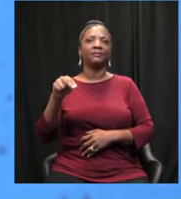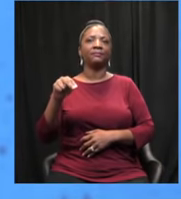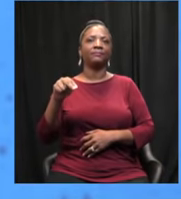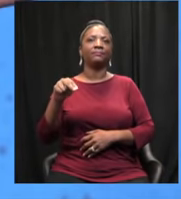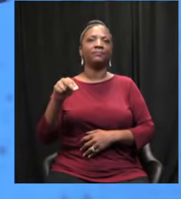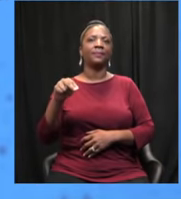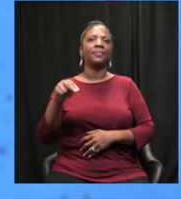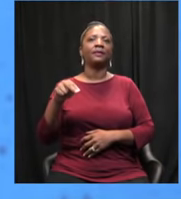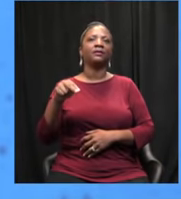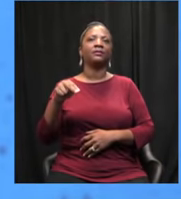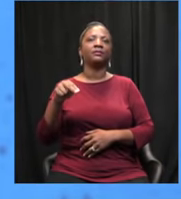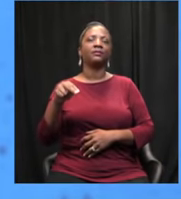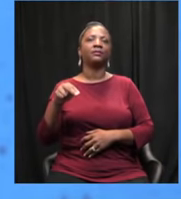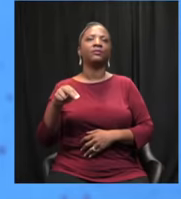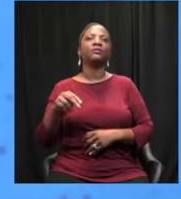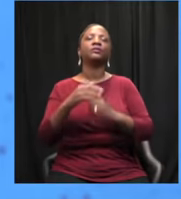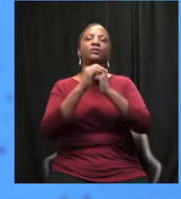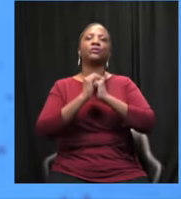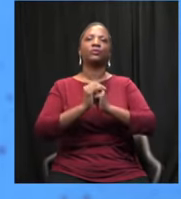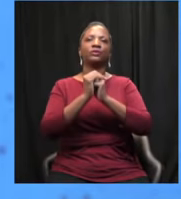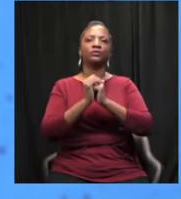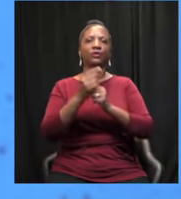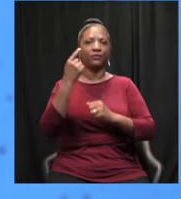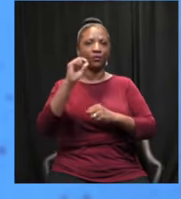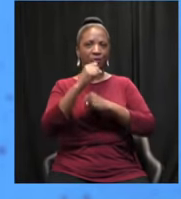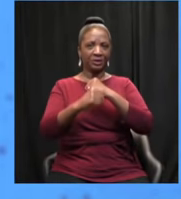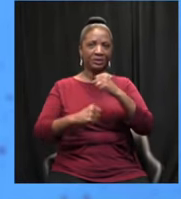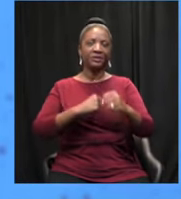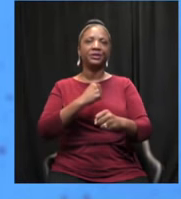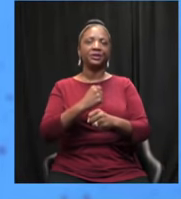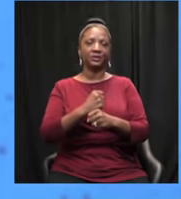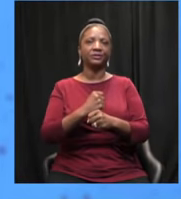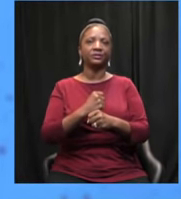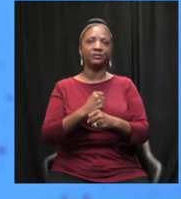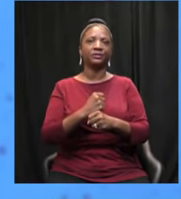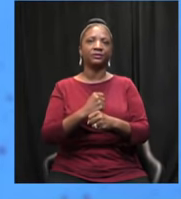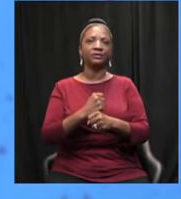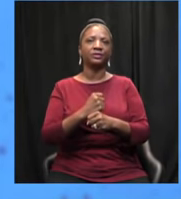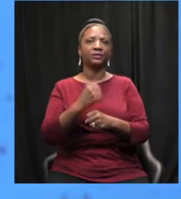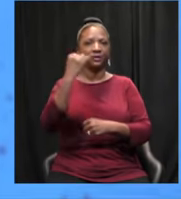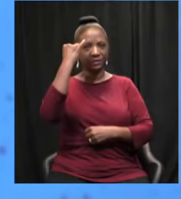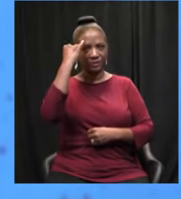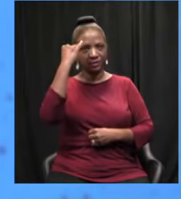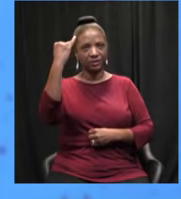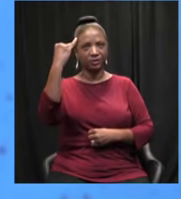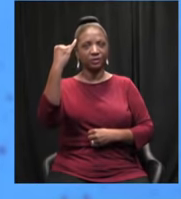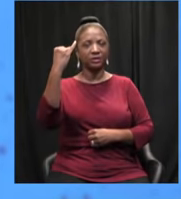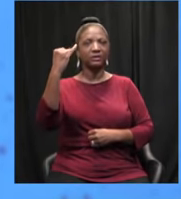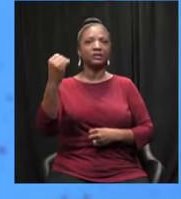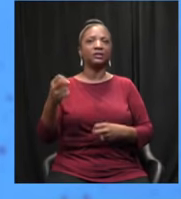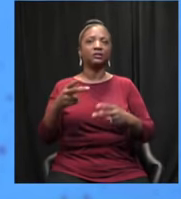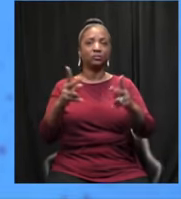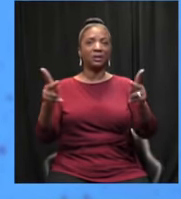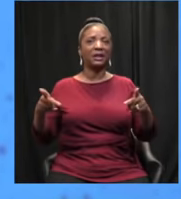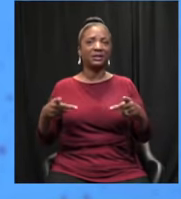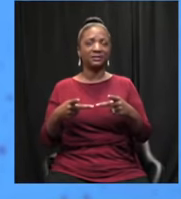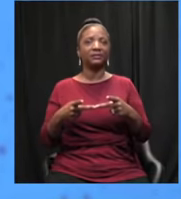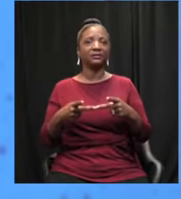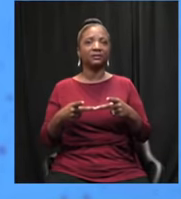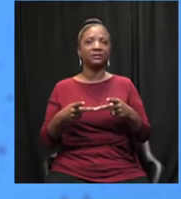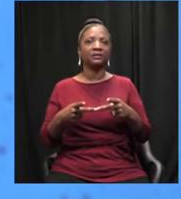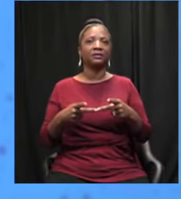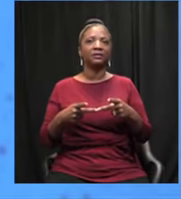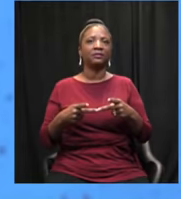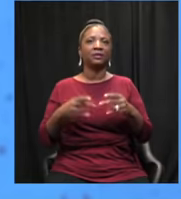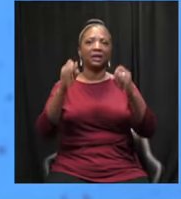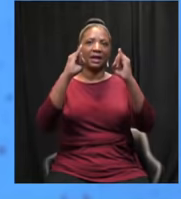these idol gods that have been worshipped for years and years. And it's interesting that it's in this place, saturated with all of these